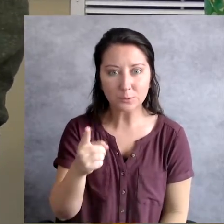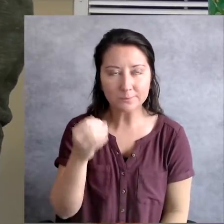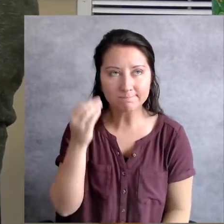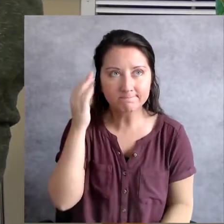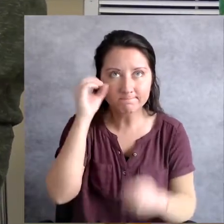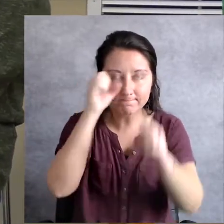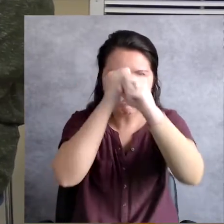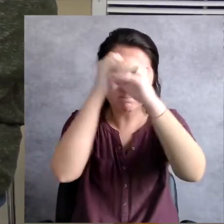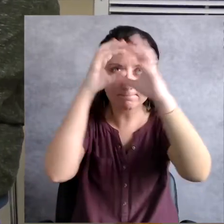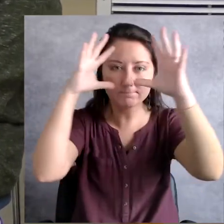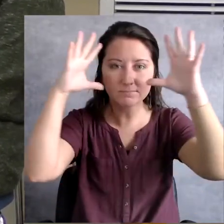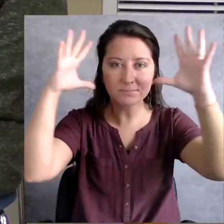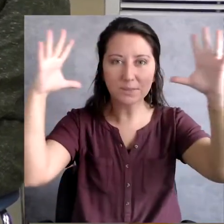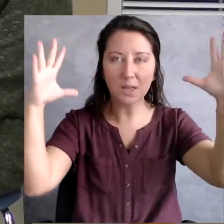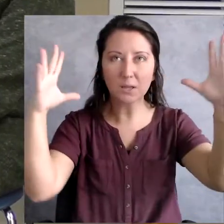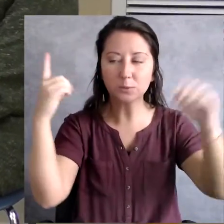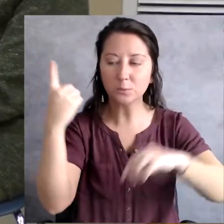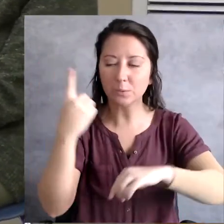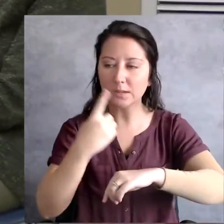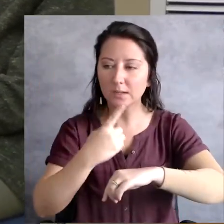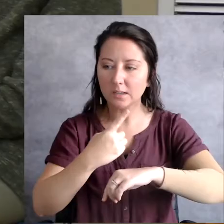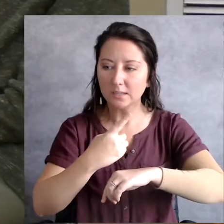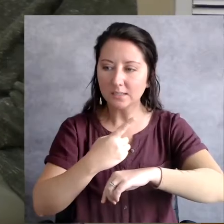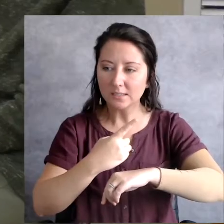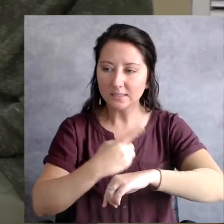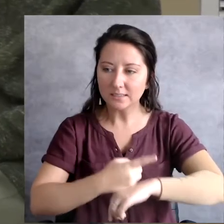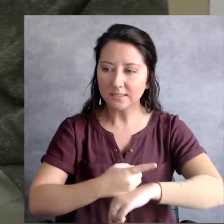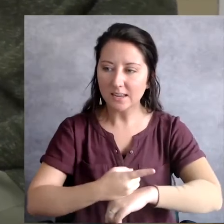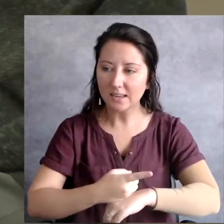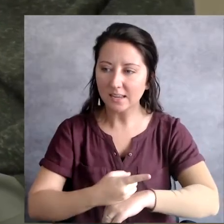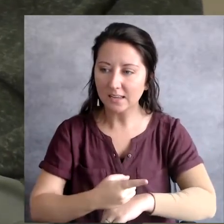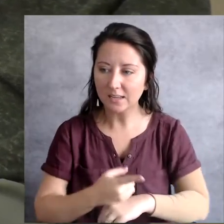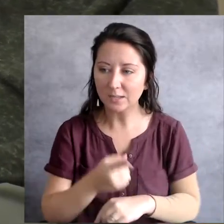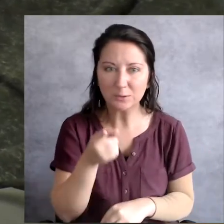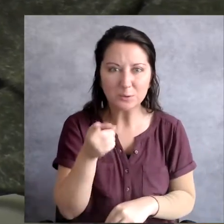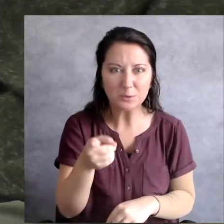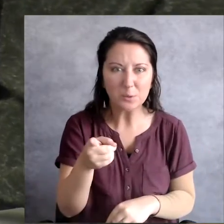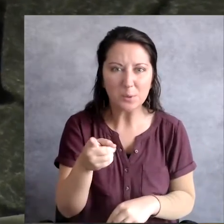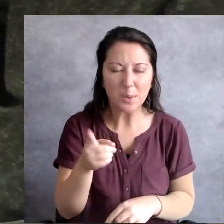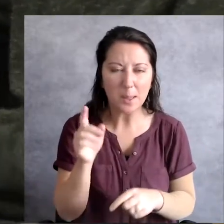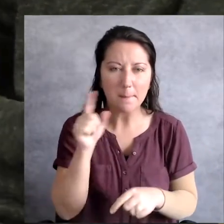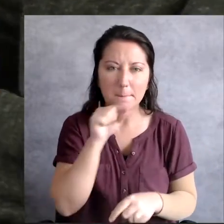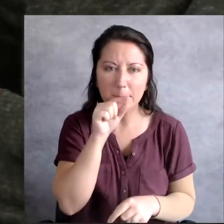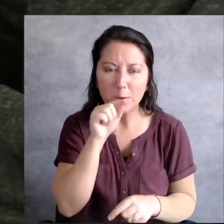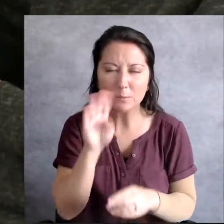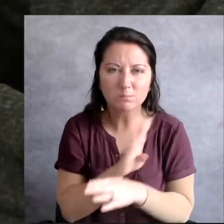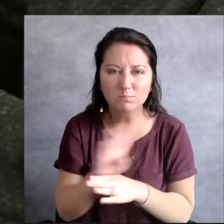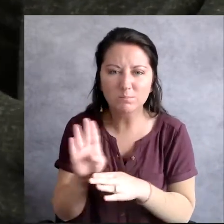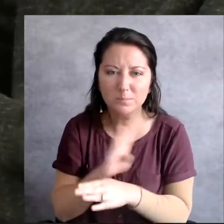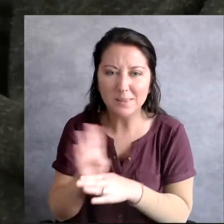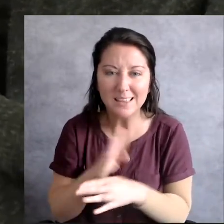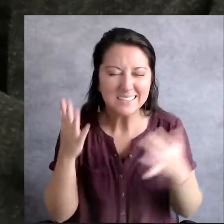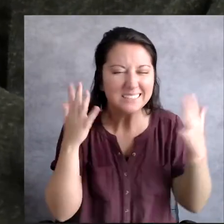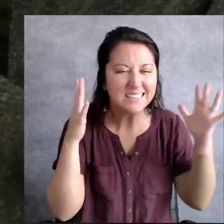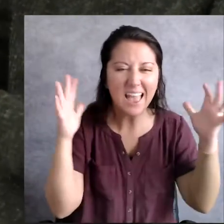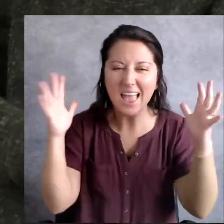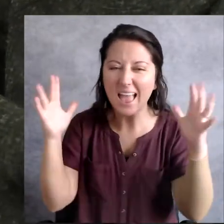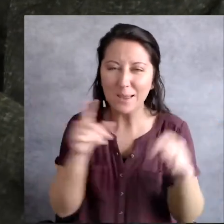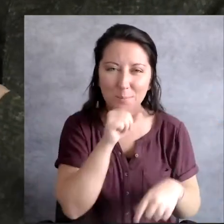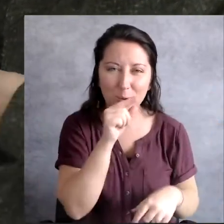Can you imagine just for one day you're a busy bird? Yes, a bird. Hooray,